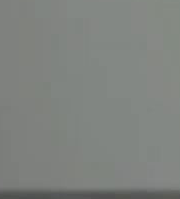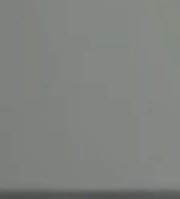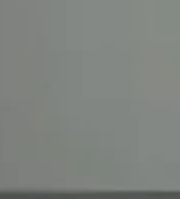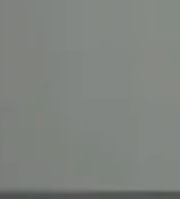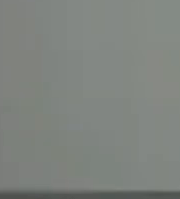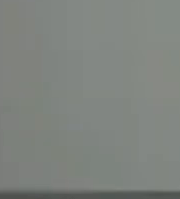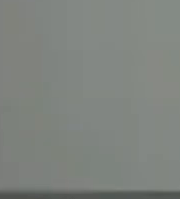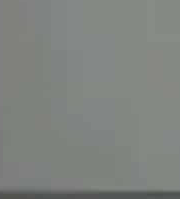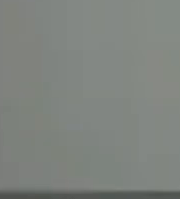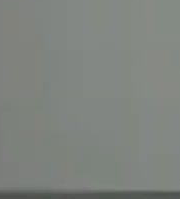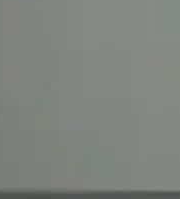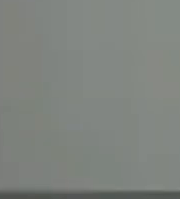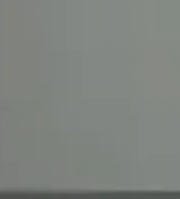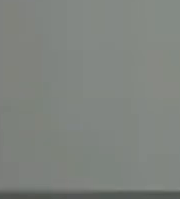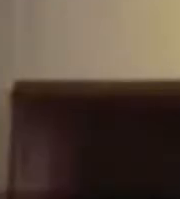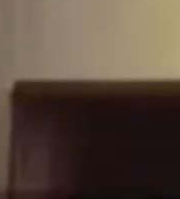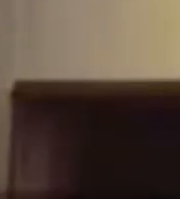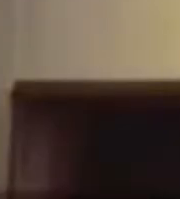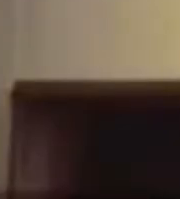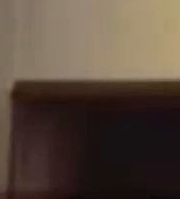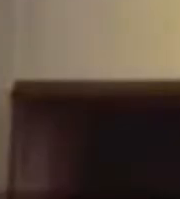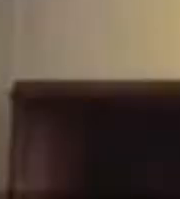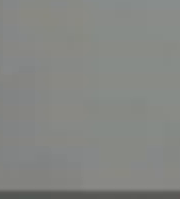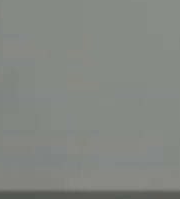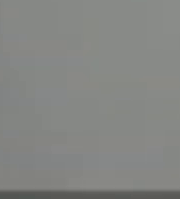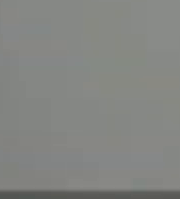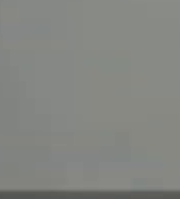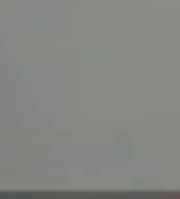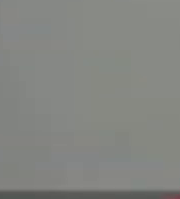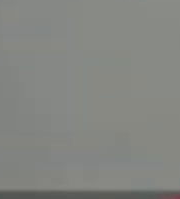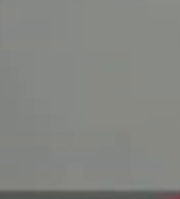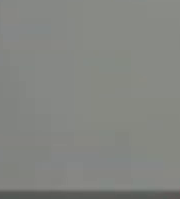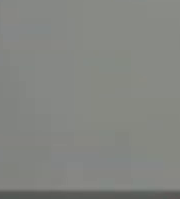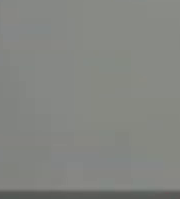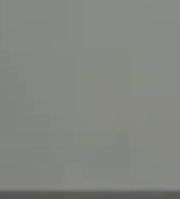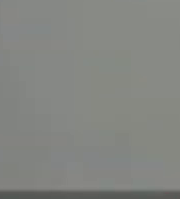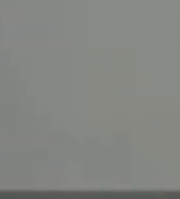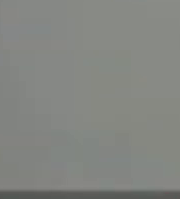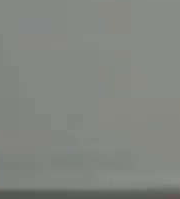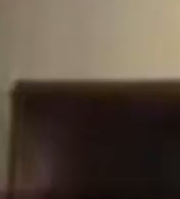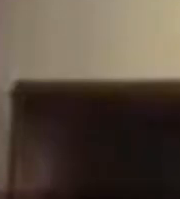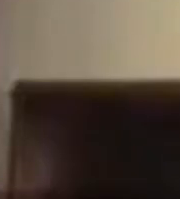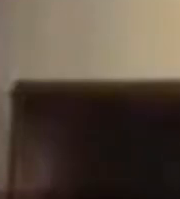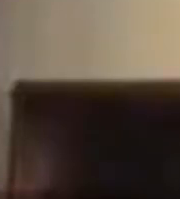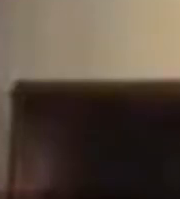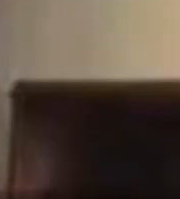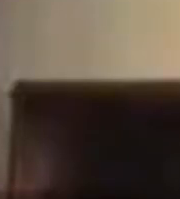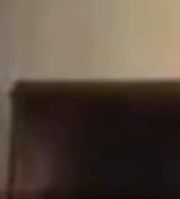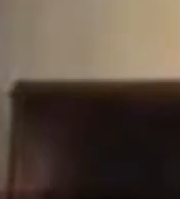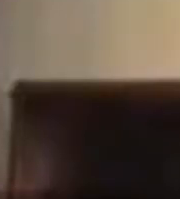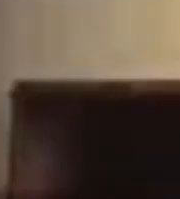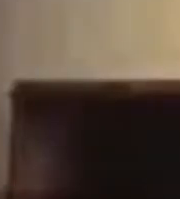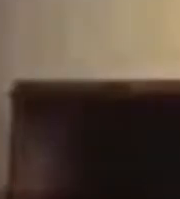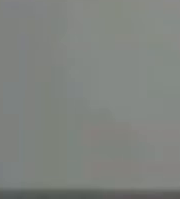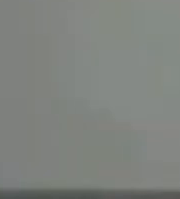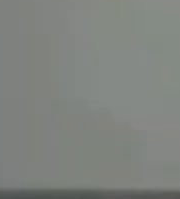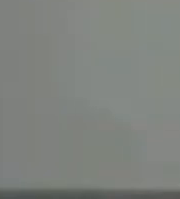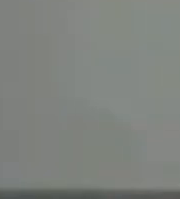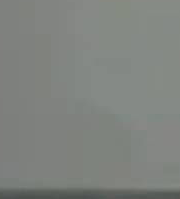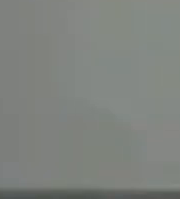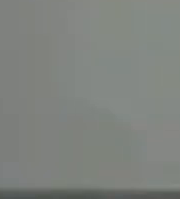but please call me Katie. Thank you, Ms. Weaver. Just Katie. Sure thing, Ms.